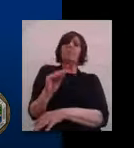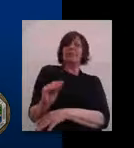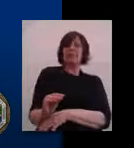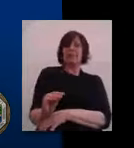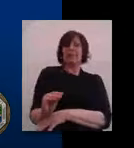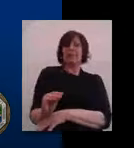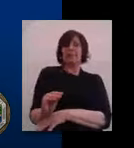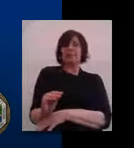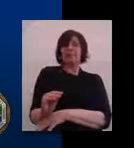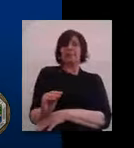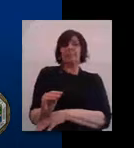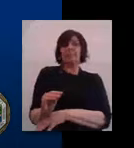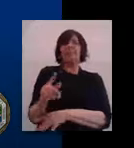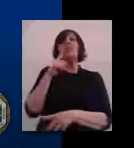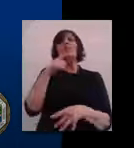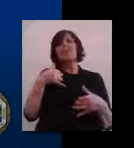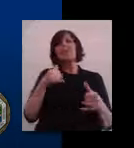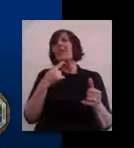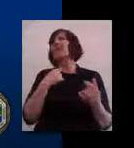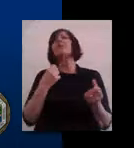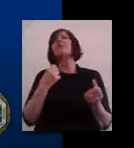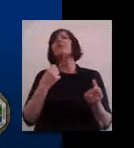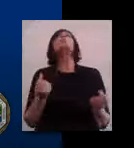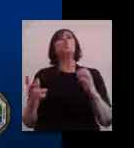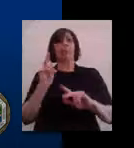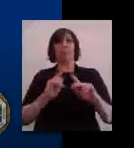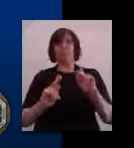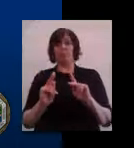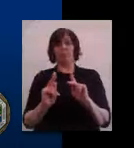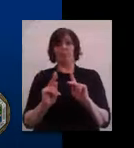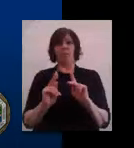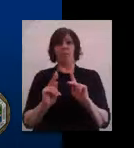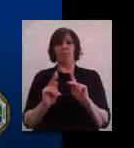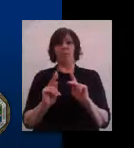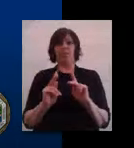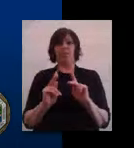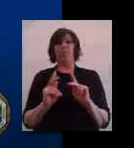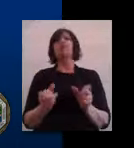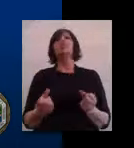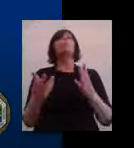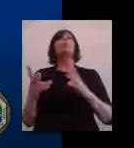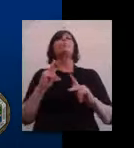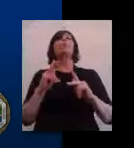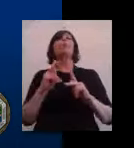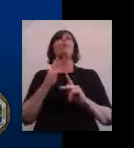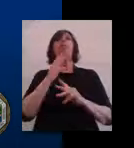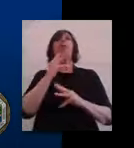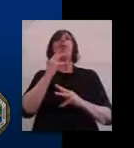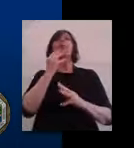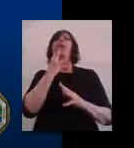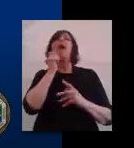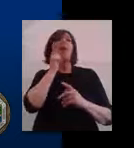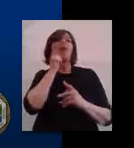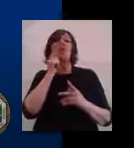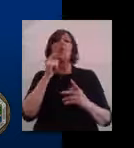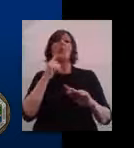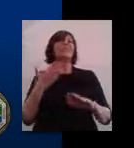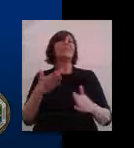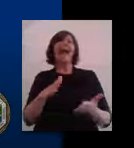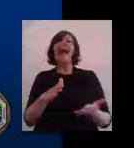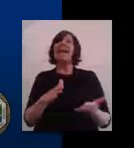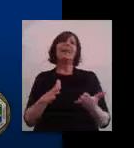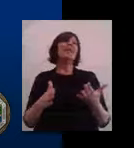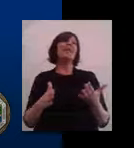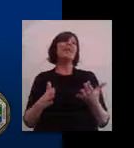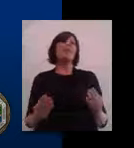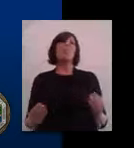still have too many individuals of people of color who are perishing above their percentage of the population, so we continue to work with our